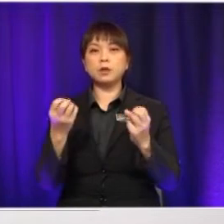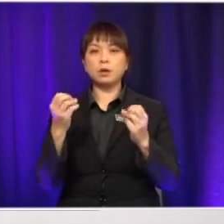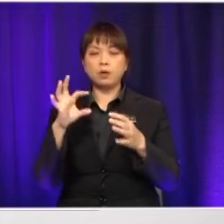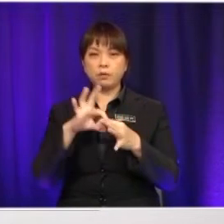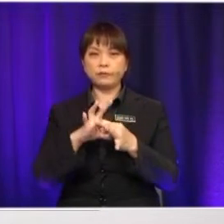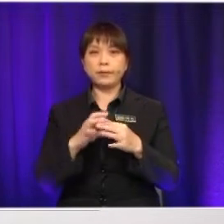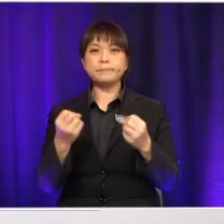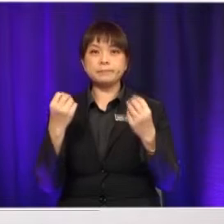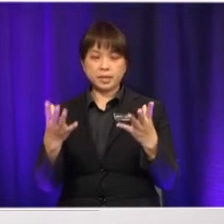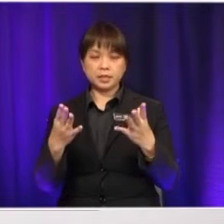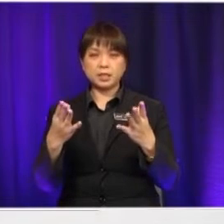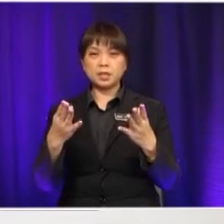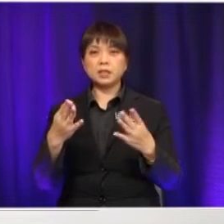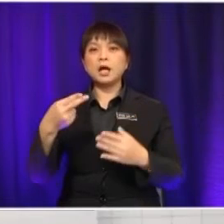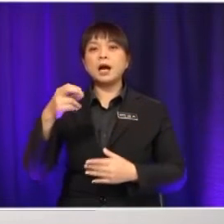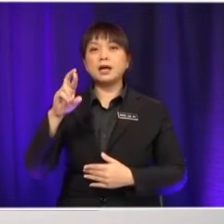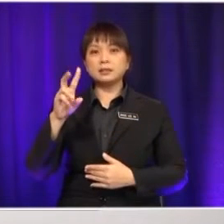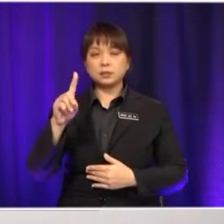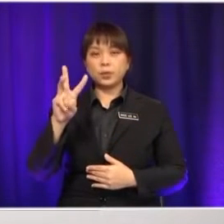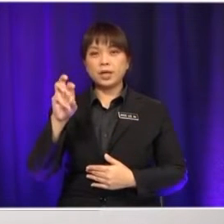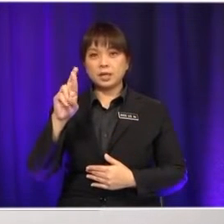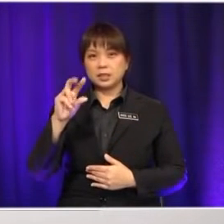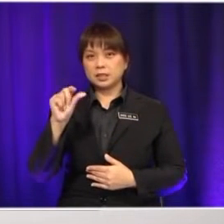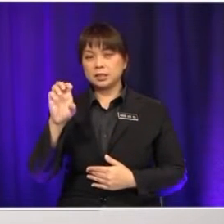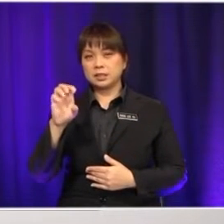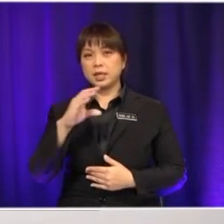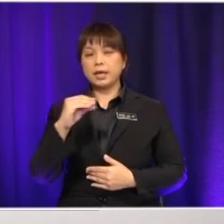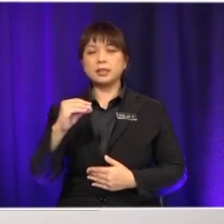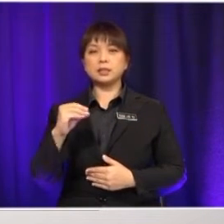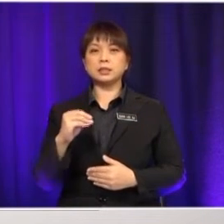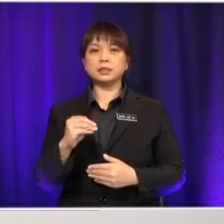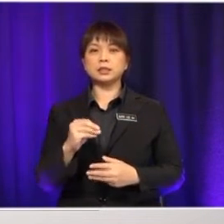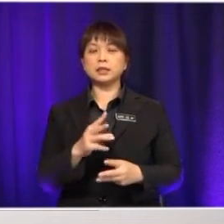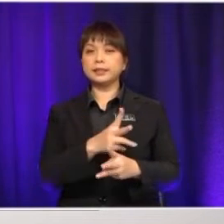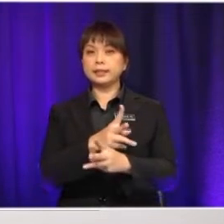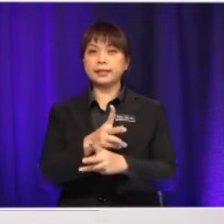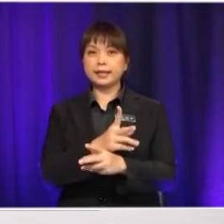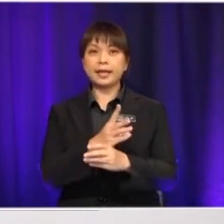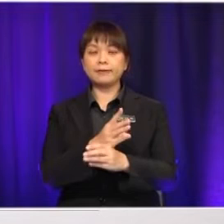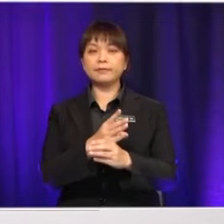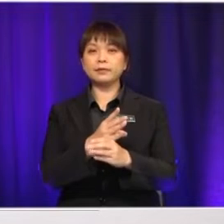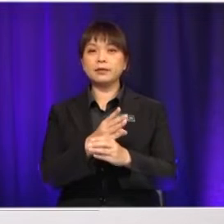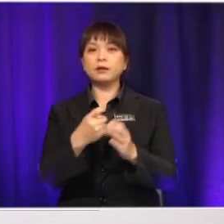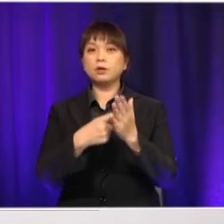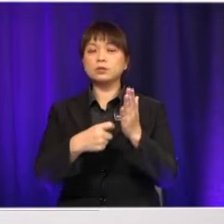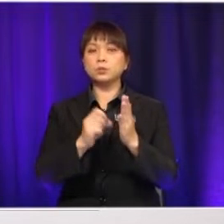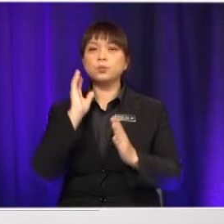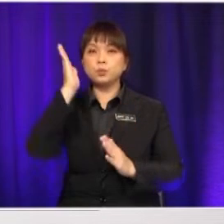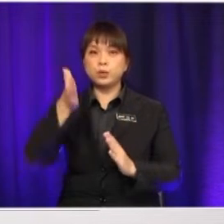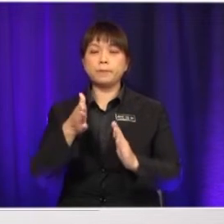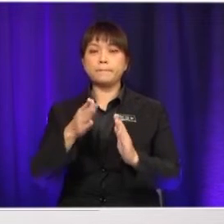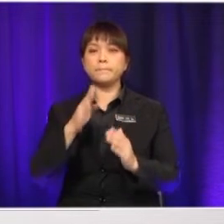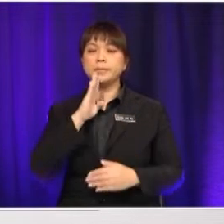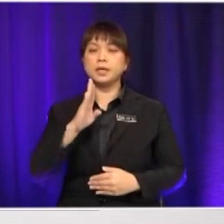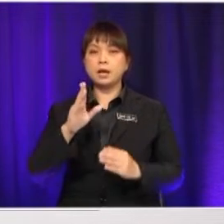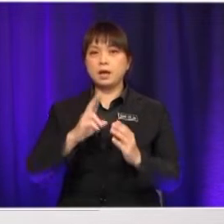therefore the maintenance fee will become higher. And also, a desktop computer consumes more energy. It